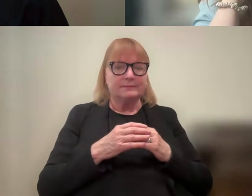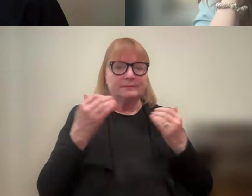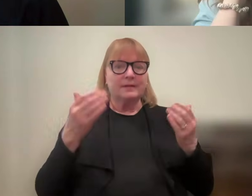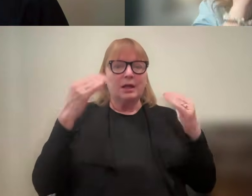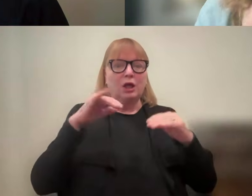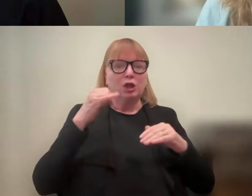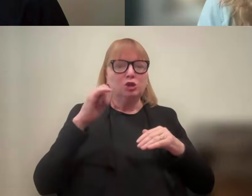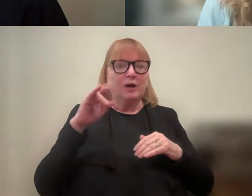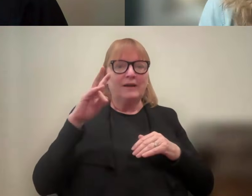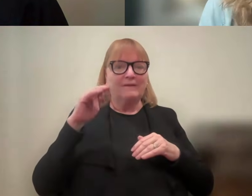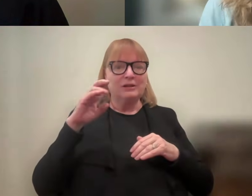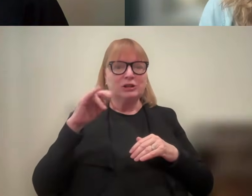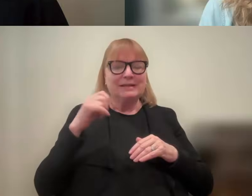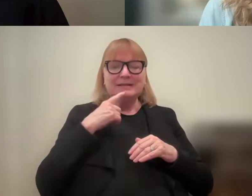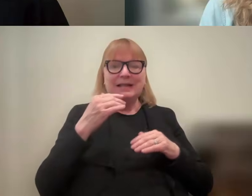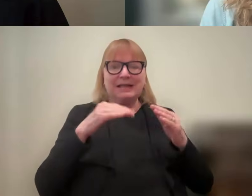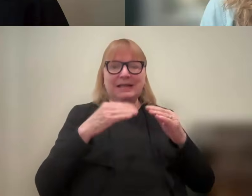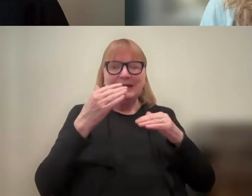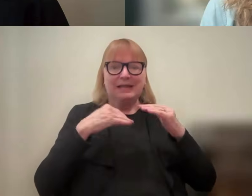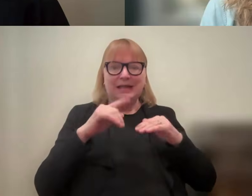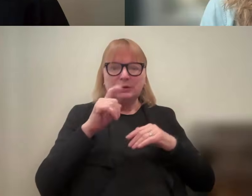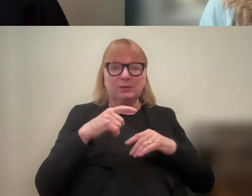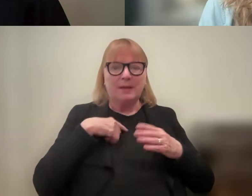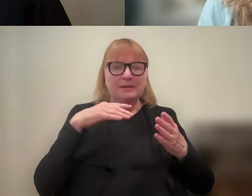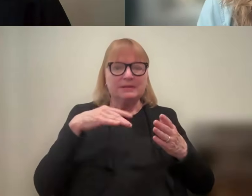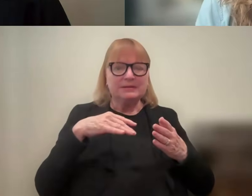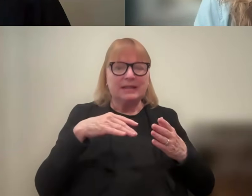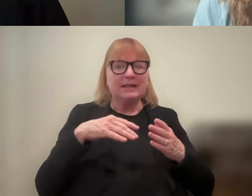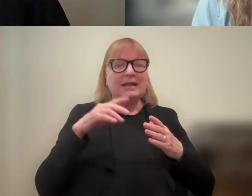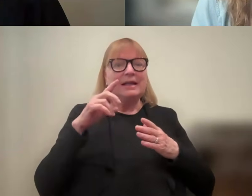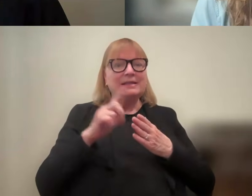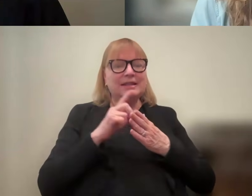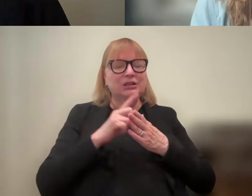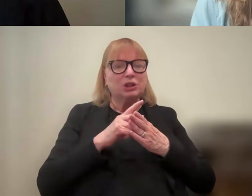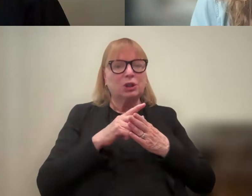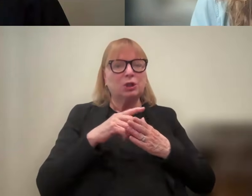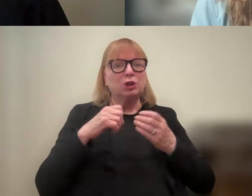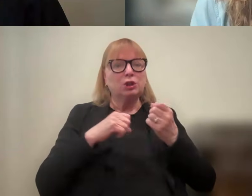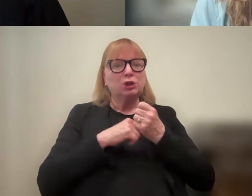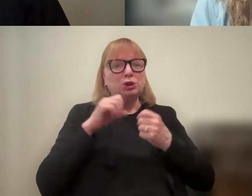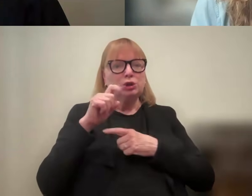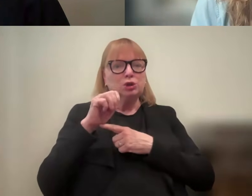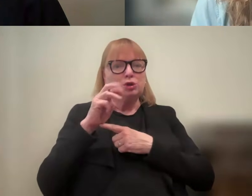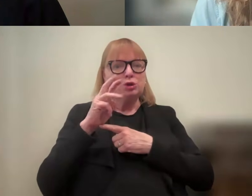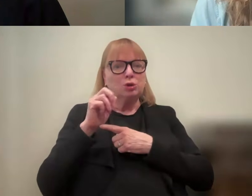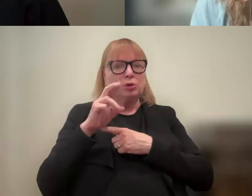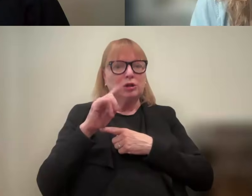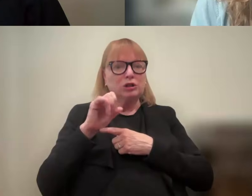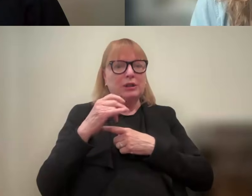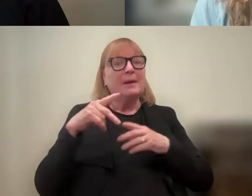Our next question is, I'm studying digital stewardship right now, including the importance of preserving born